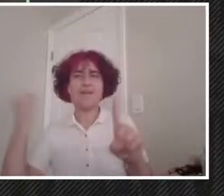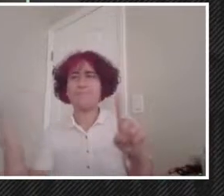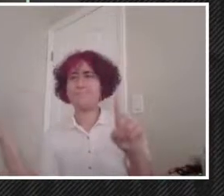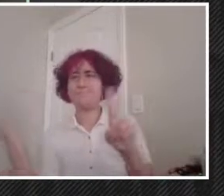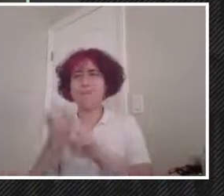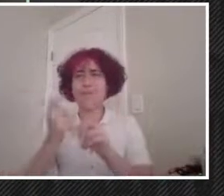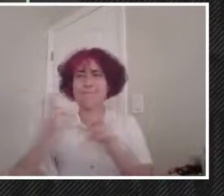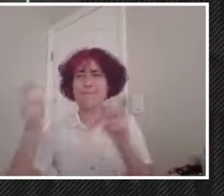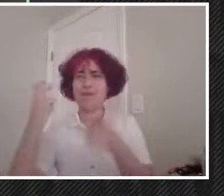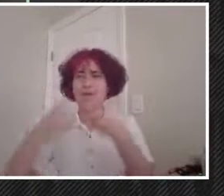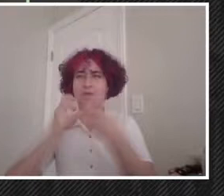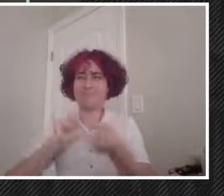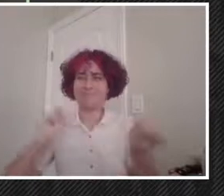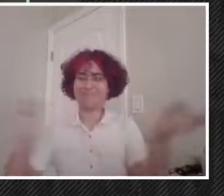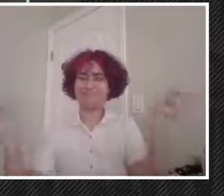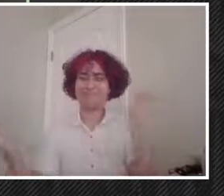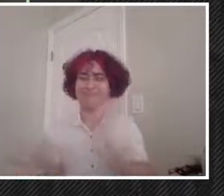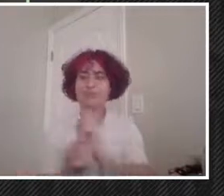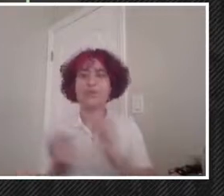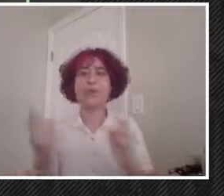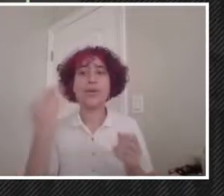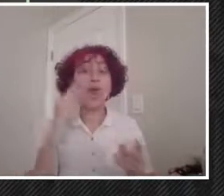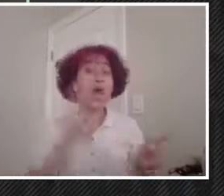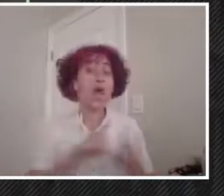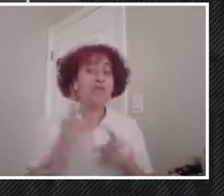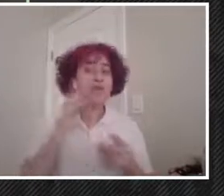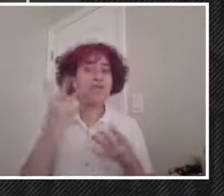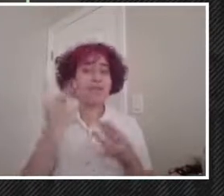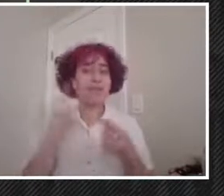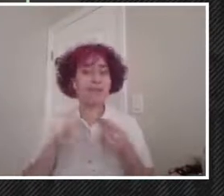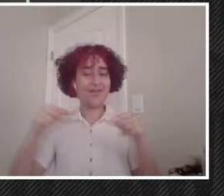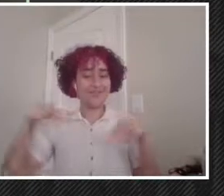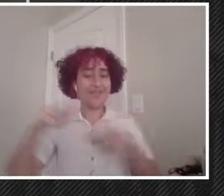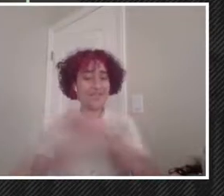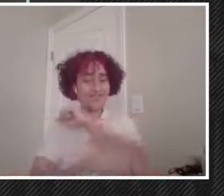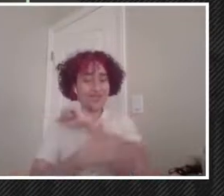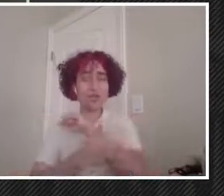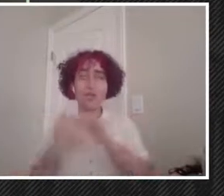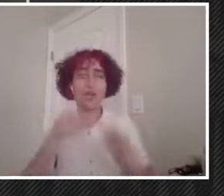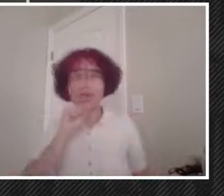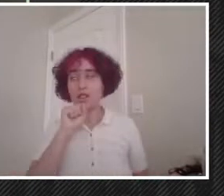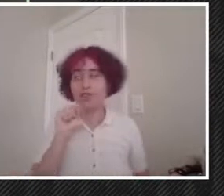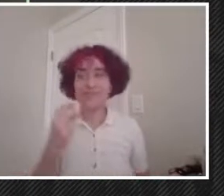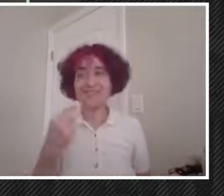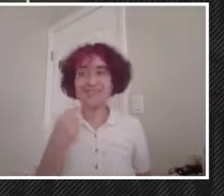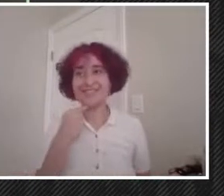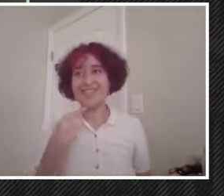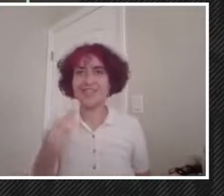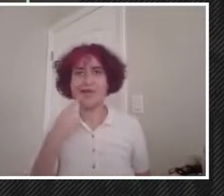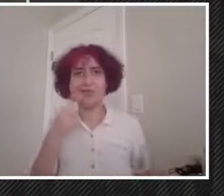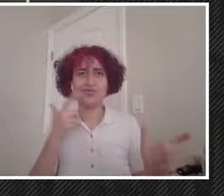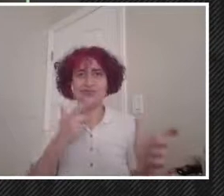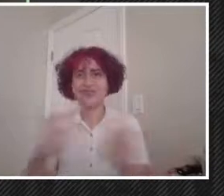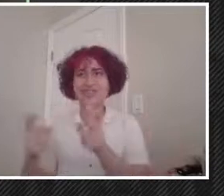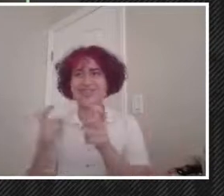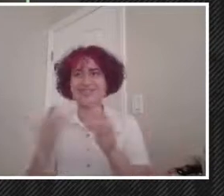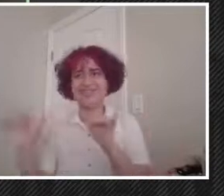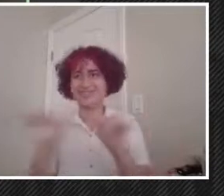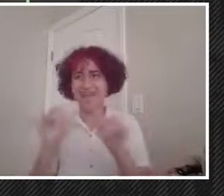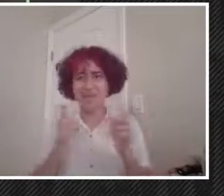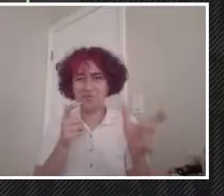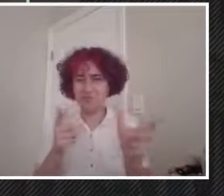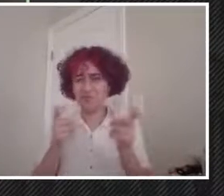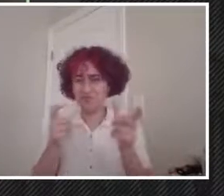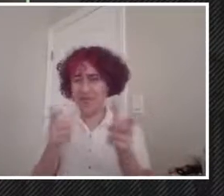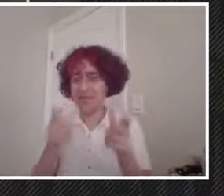You know, I also think about in this country, you know, we love to say that we're running the same race, right? We're not, right?